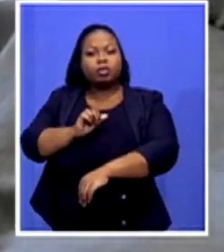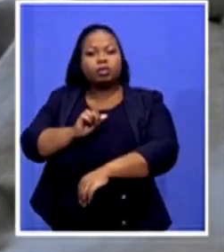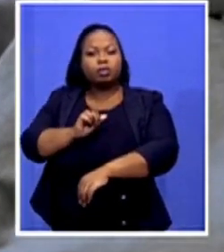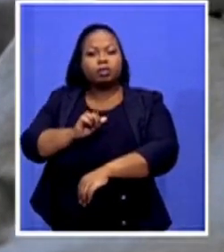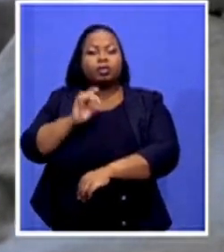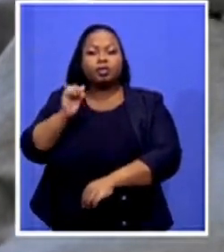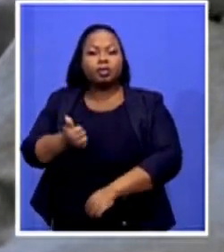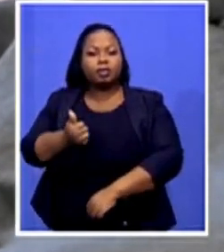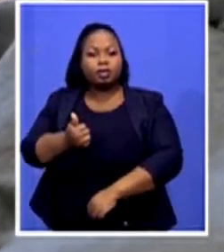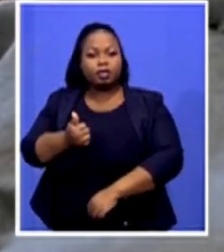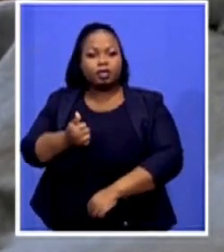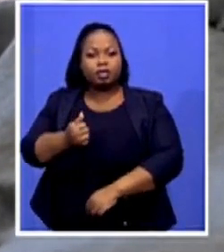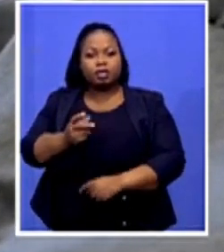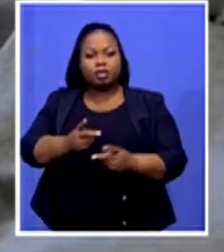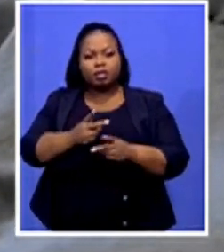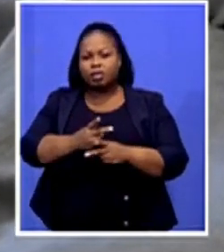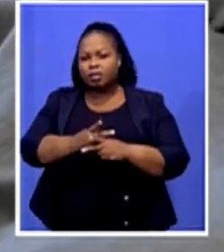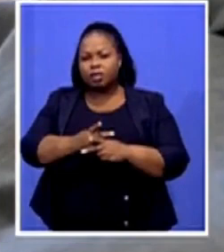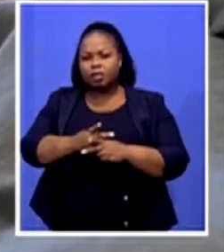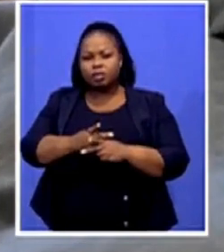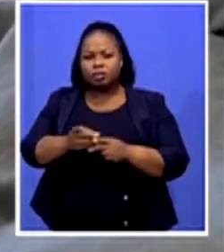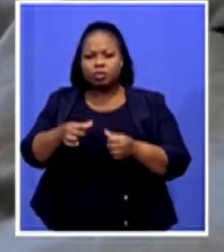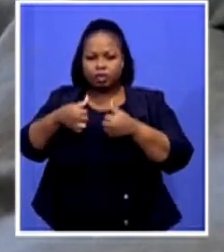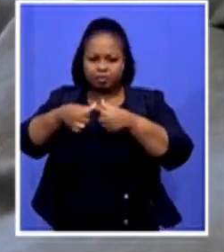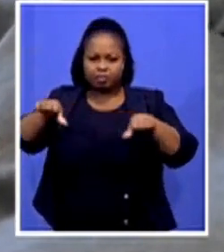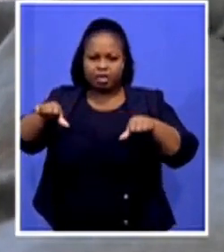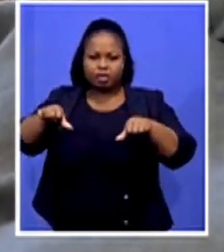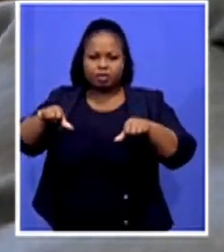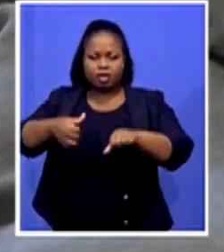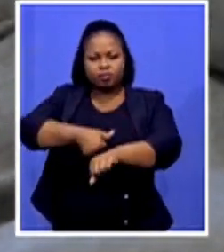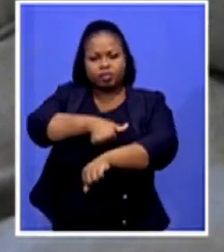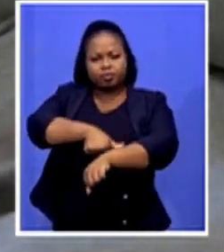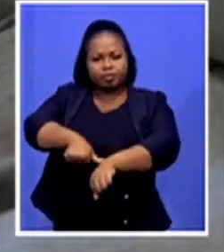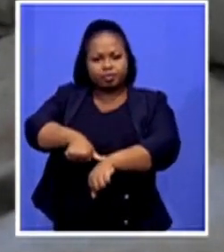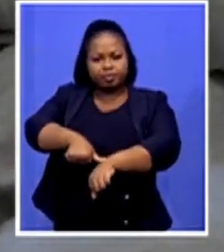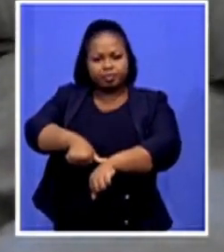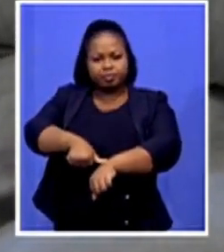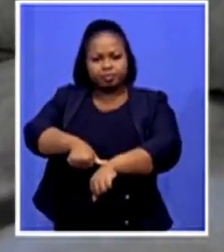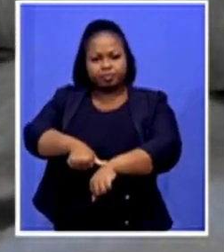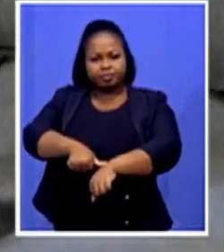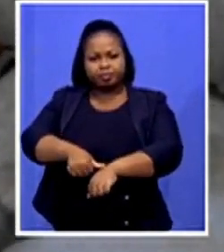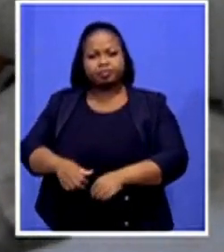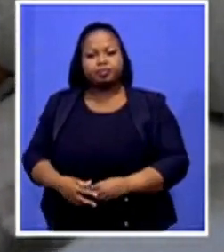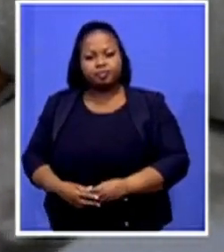to put a plaster, because like I said, this is a genetically modified organism.